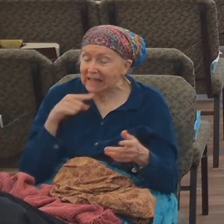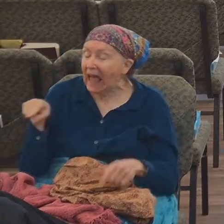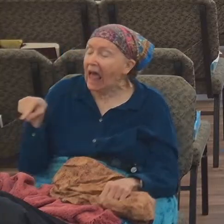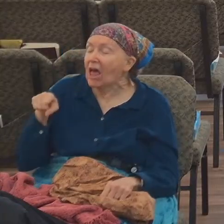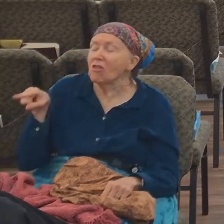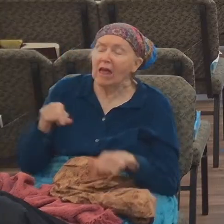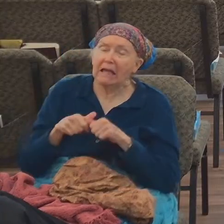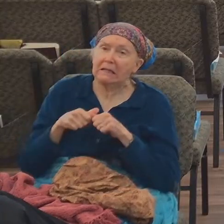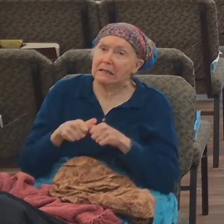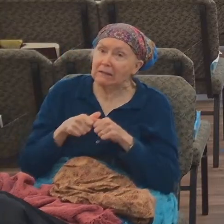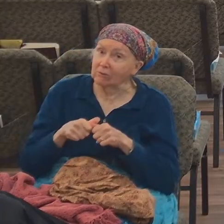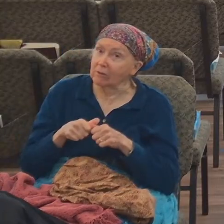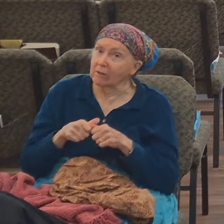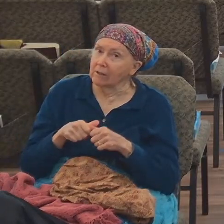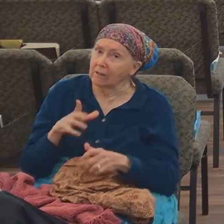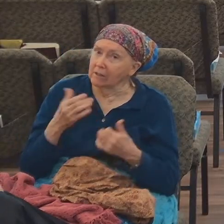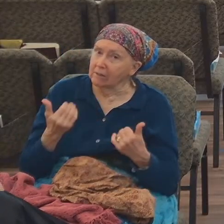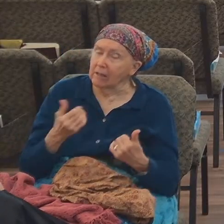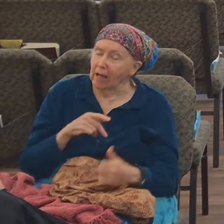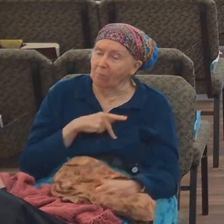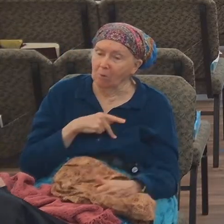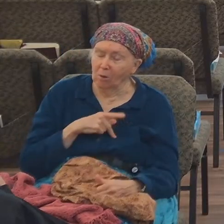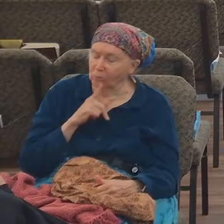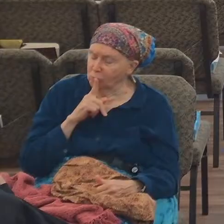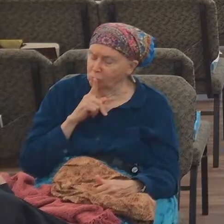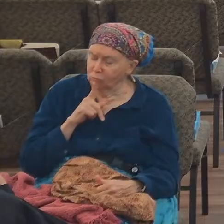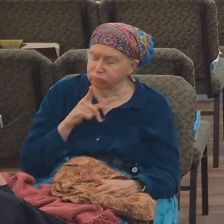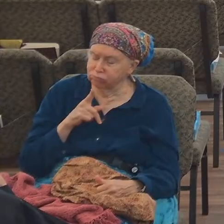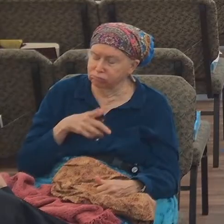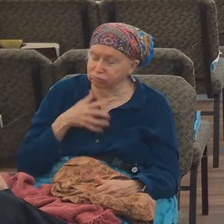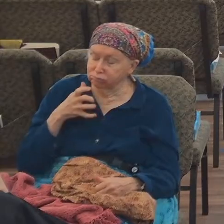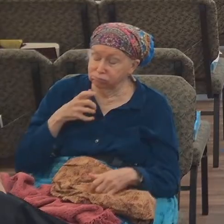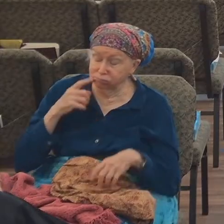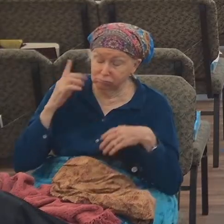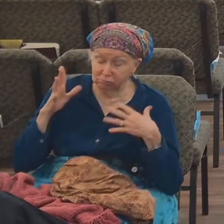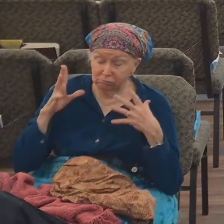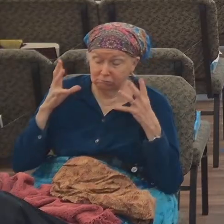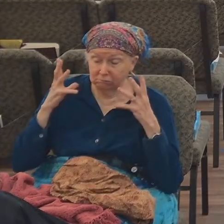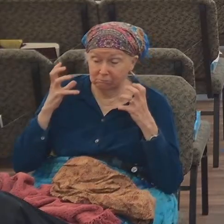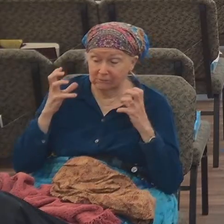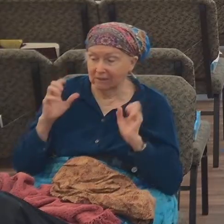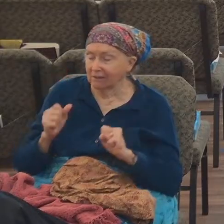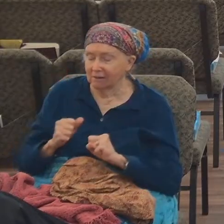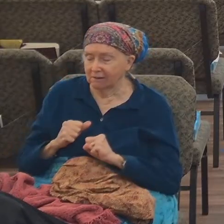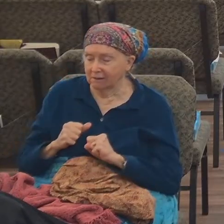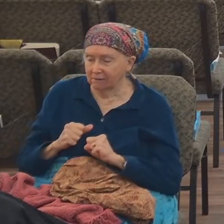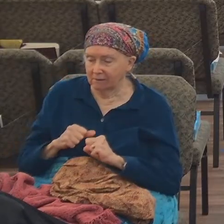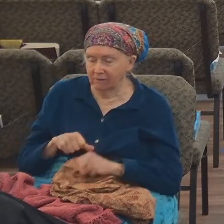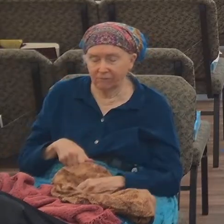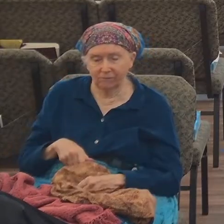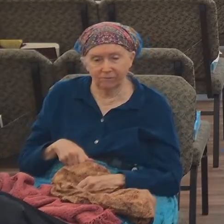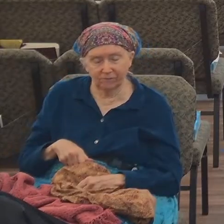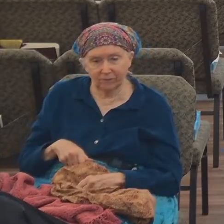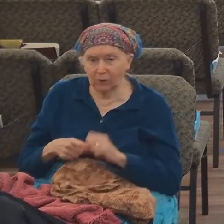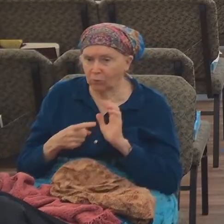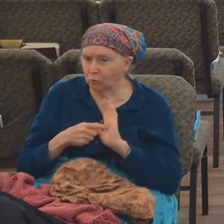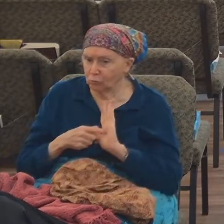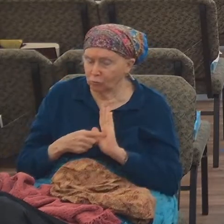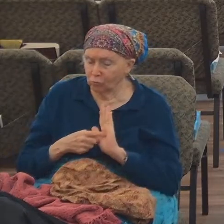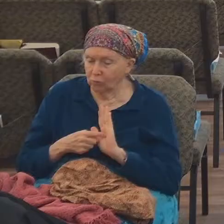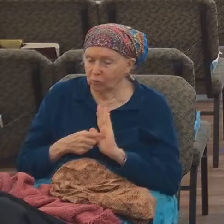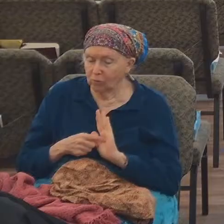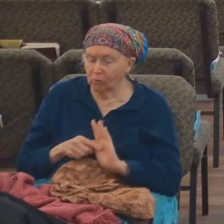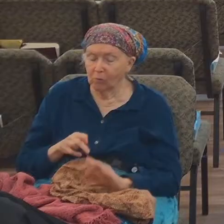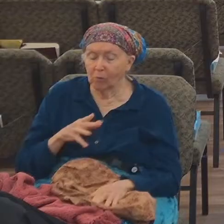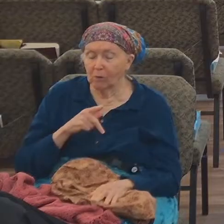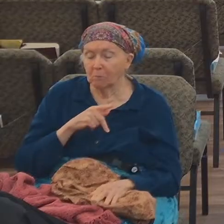a rampage now, right? He's kind of, I don't want to say he's spiraling, but he's getting ramped up here. And he's showing his, I say